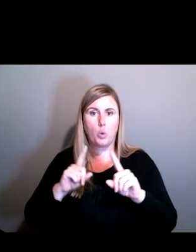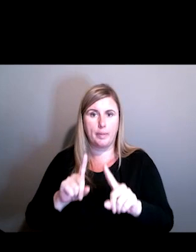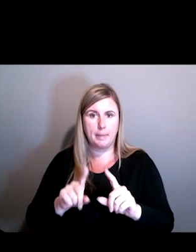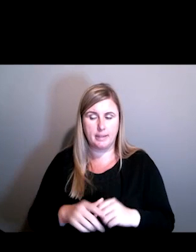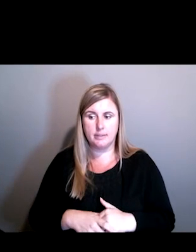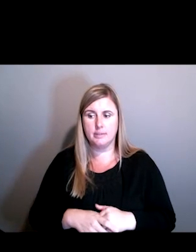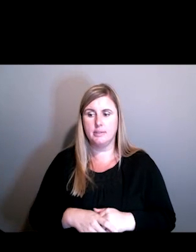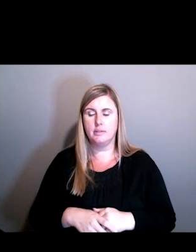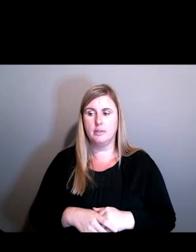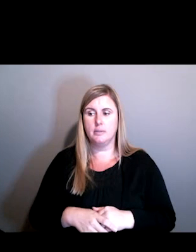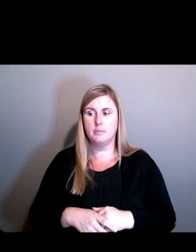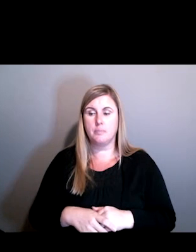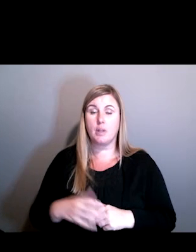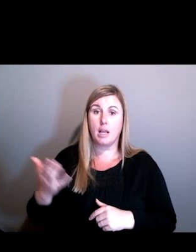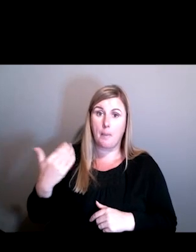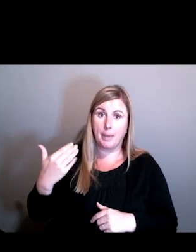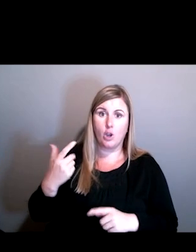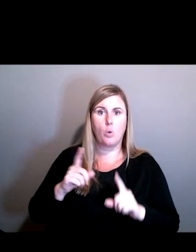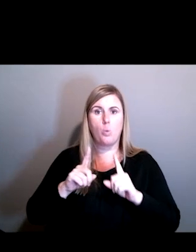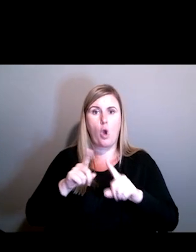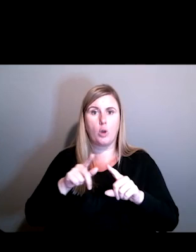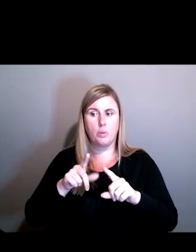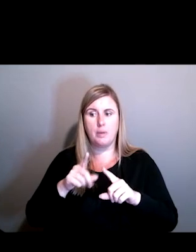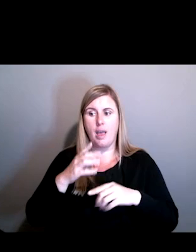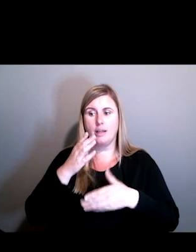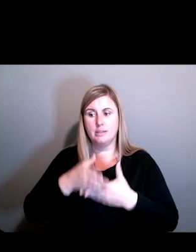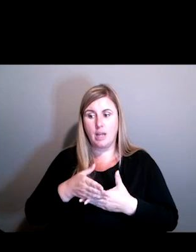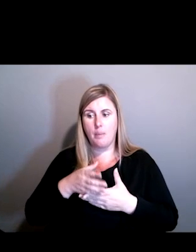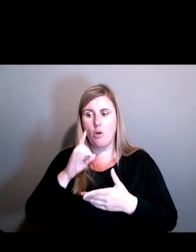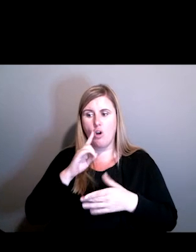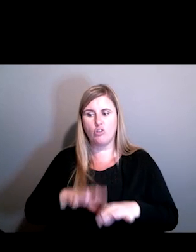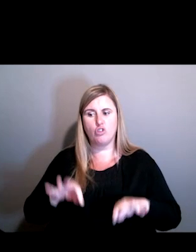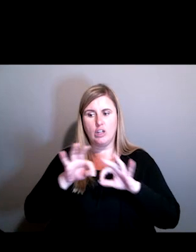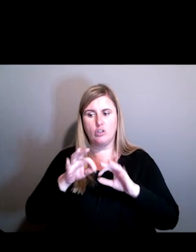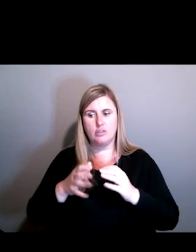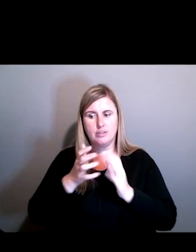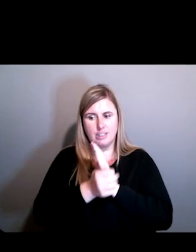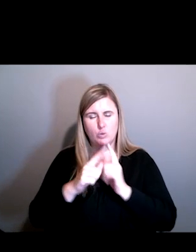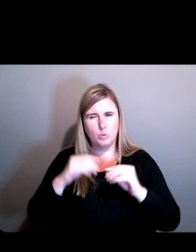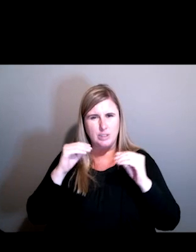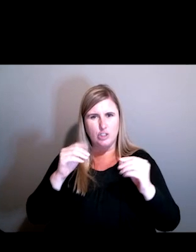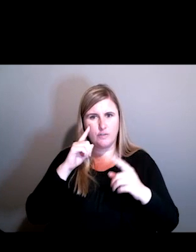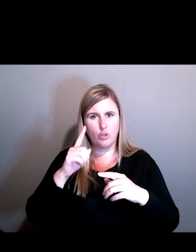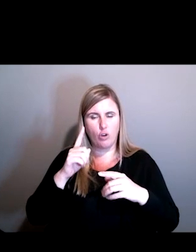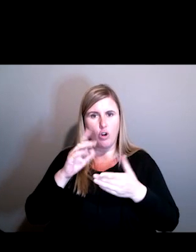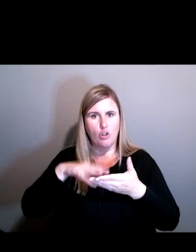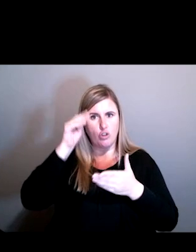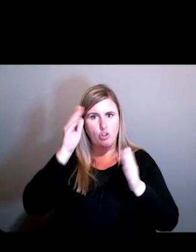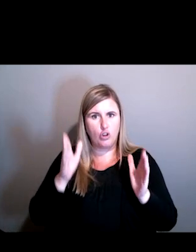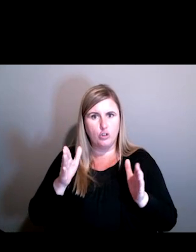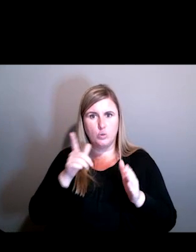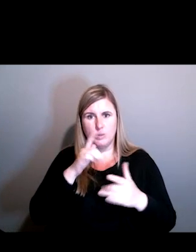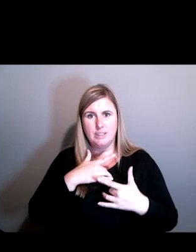Me. These Come Here and Walk With Me programs and STOP programs are critical skills to teach for our learners